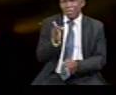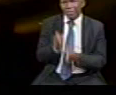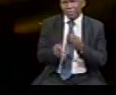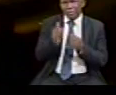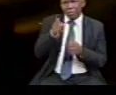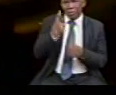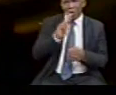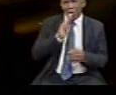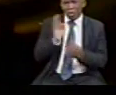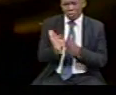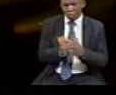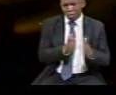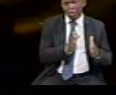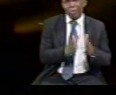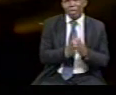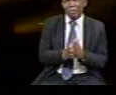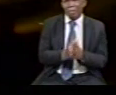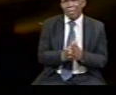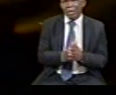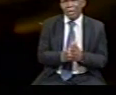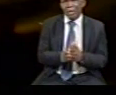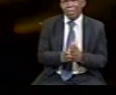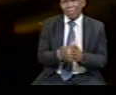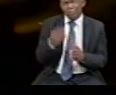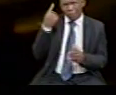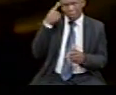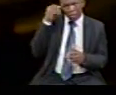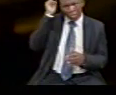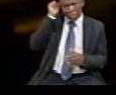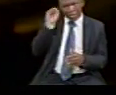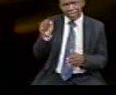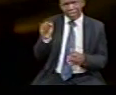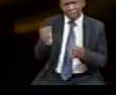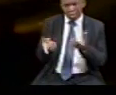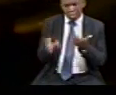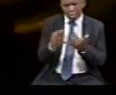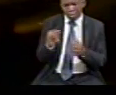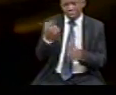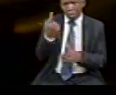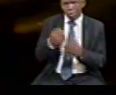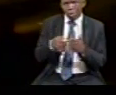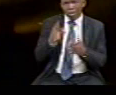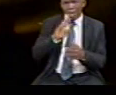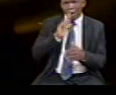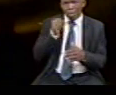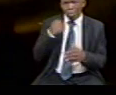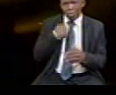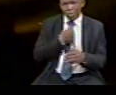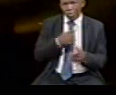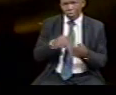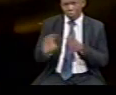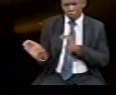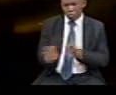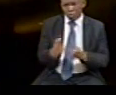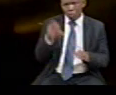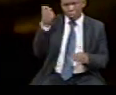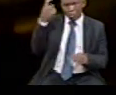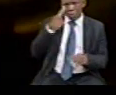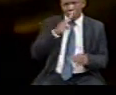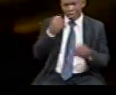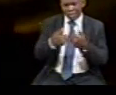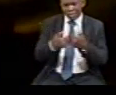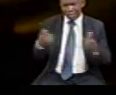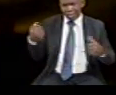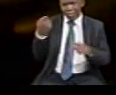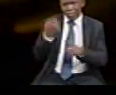and we're going to watch for His coming, one of the things we must do is that we must be separate from the world.